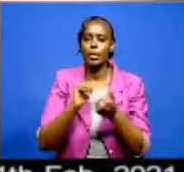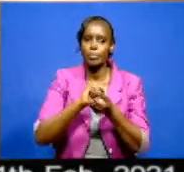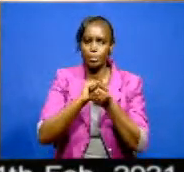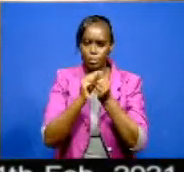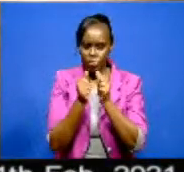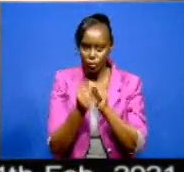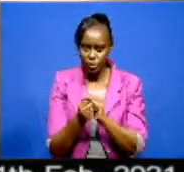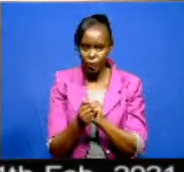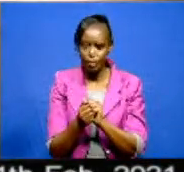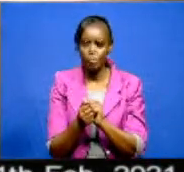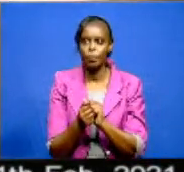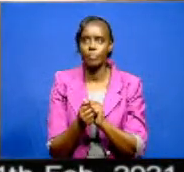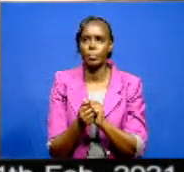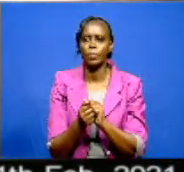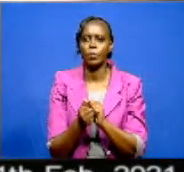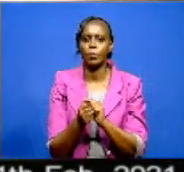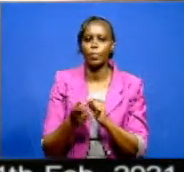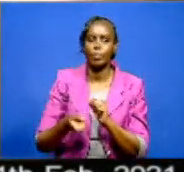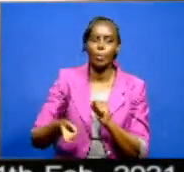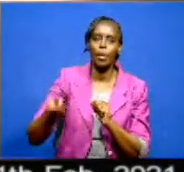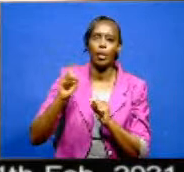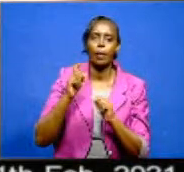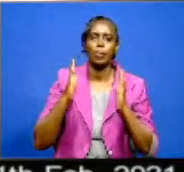Madam Speaker, increased